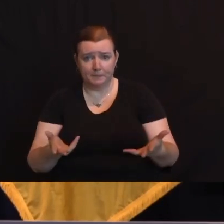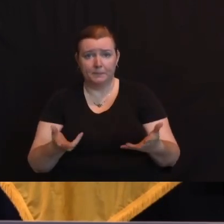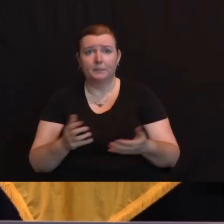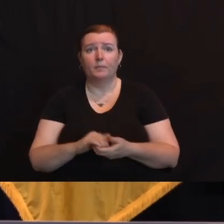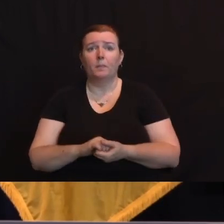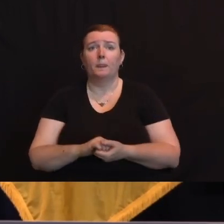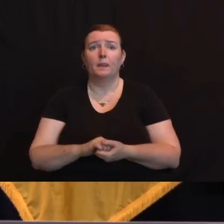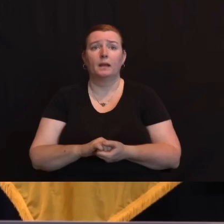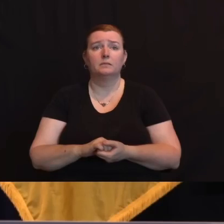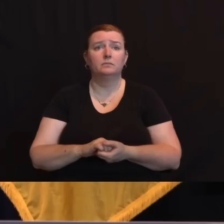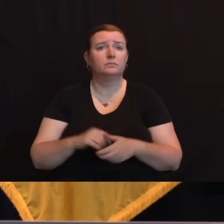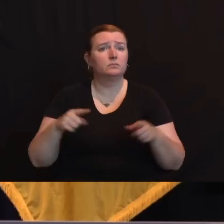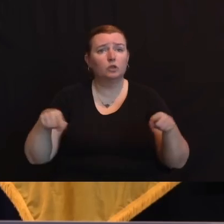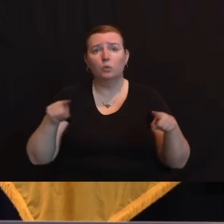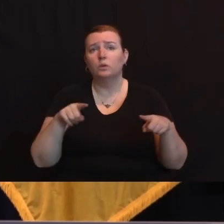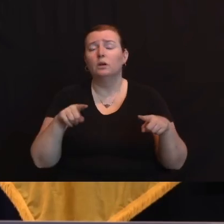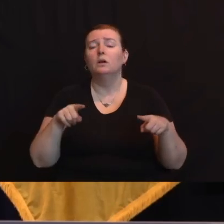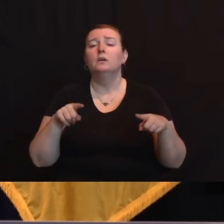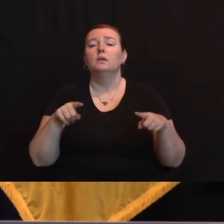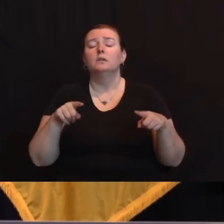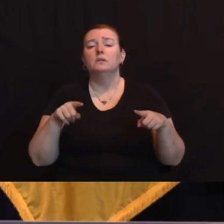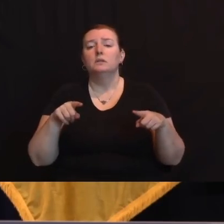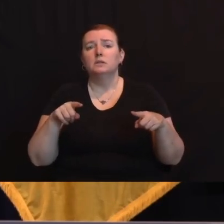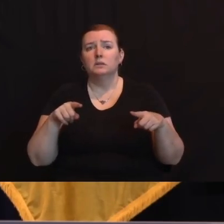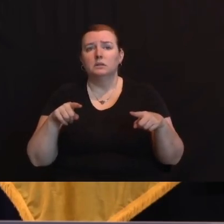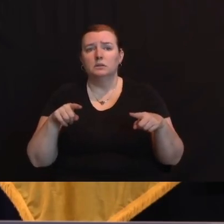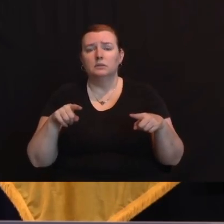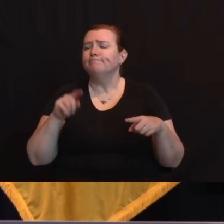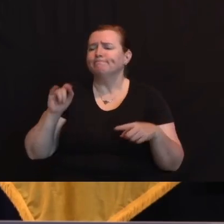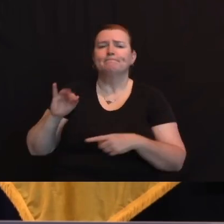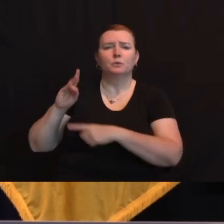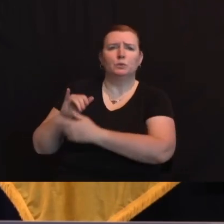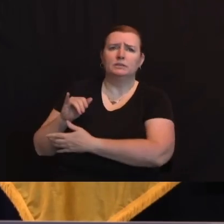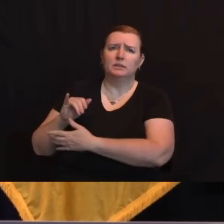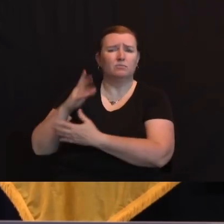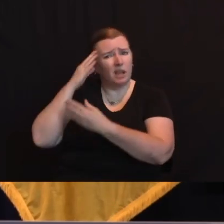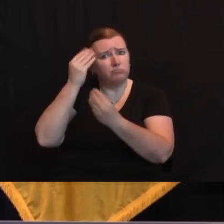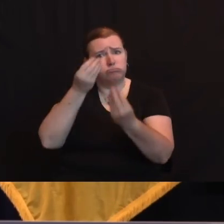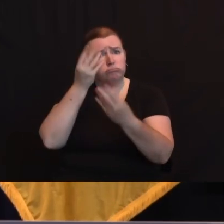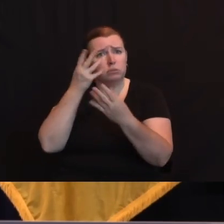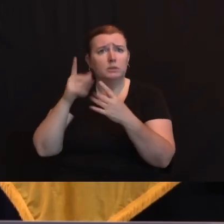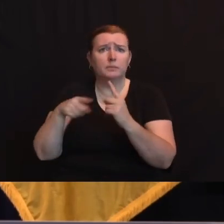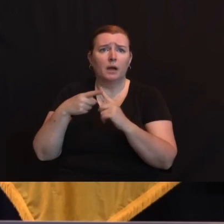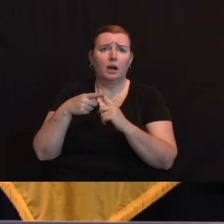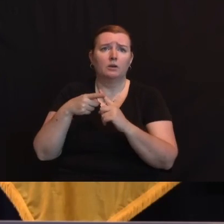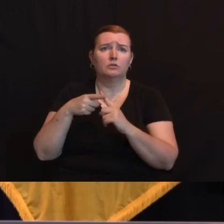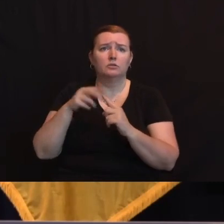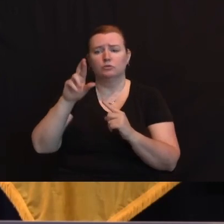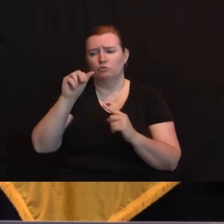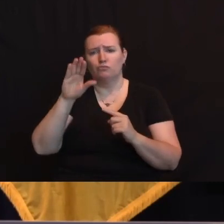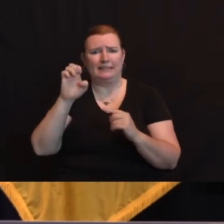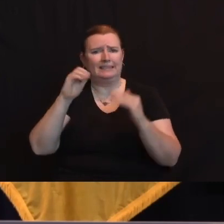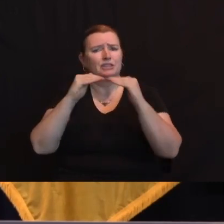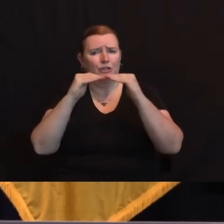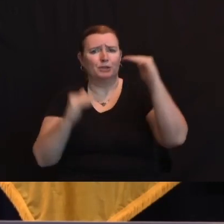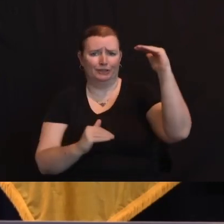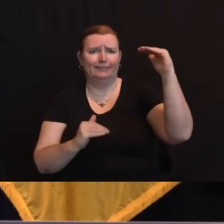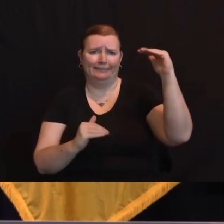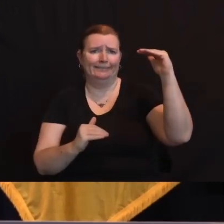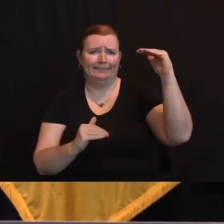extraordinarily consistent in making sure everybody out there realizes the racial inequities of this virus, including the